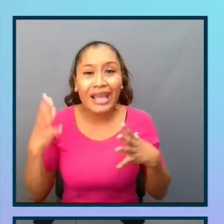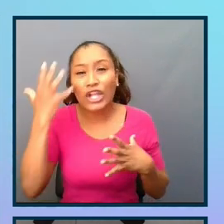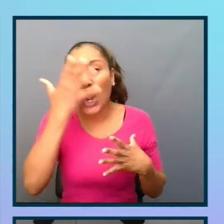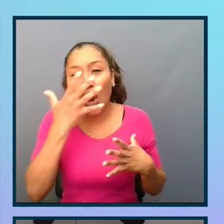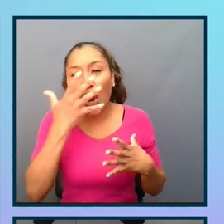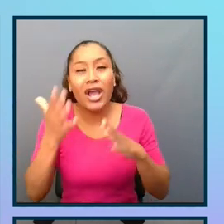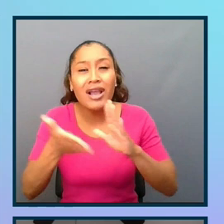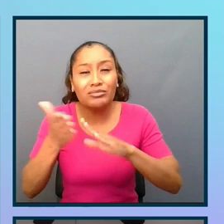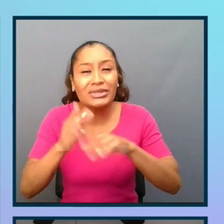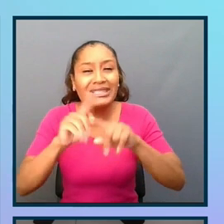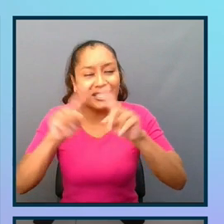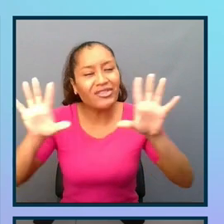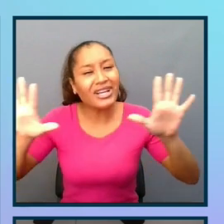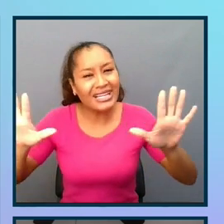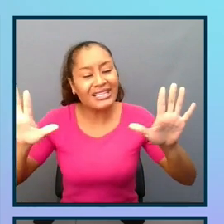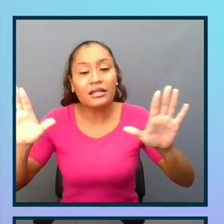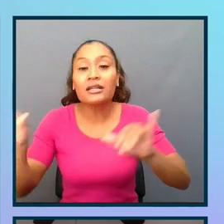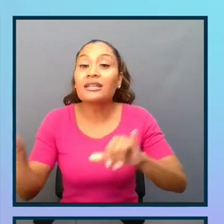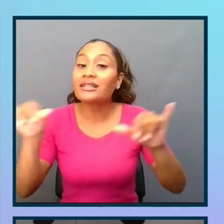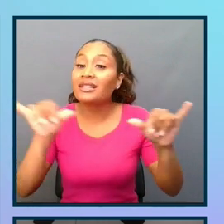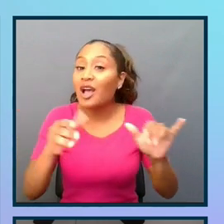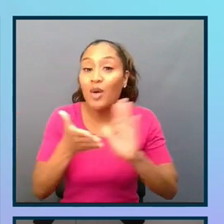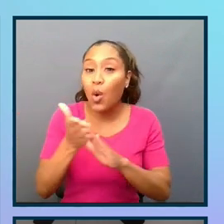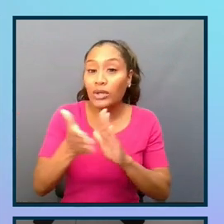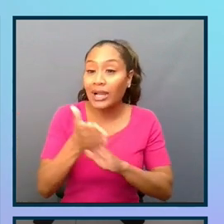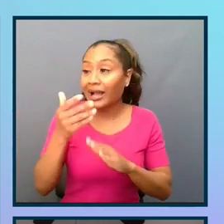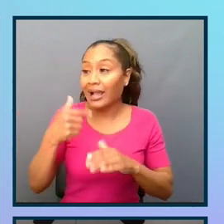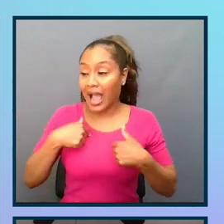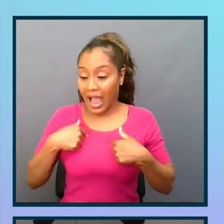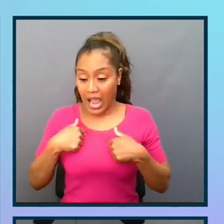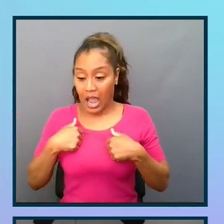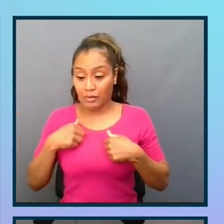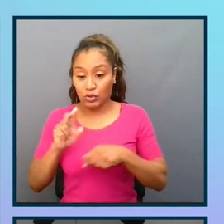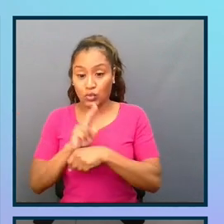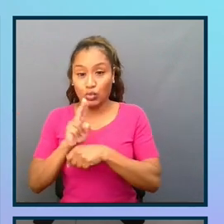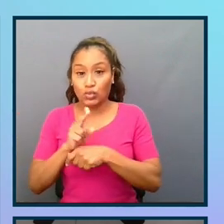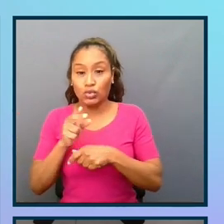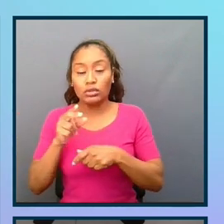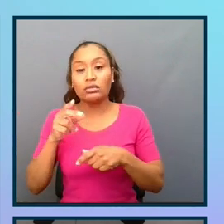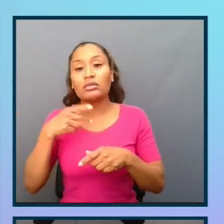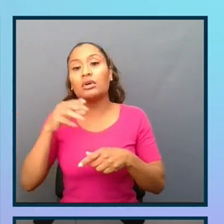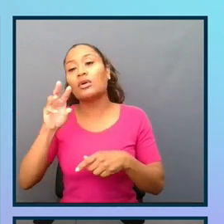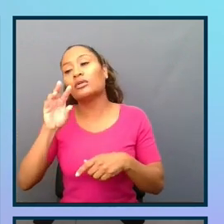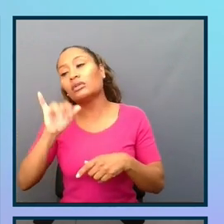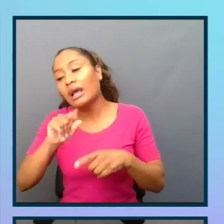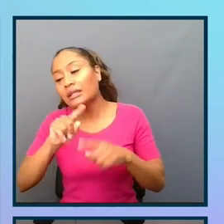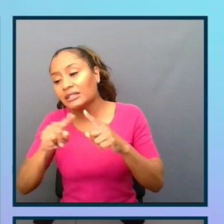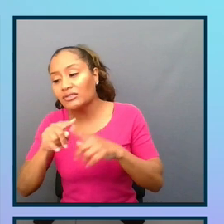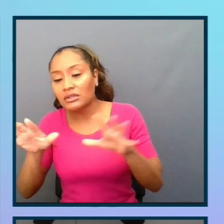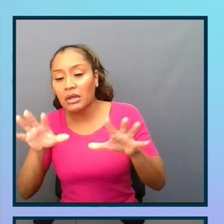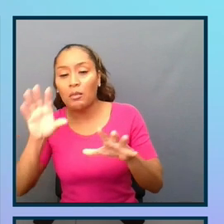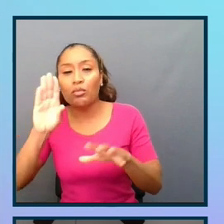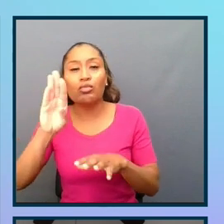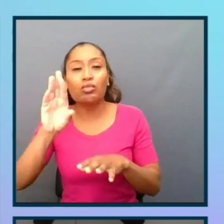function differently, just like it's okay for the user agent to render your website slightly differently between